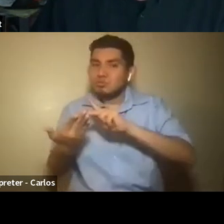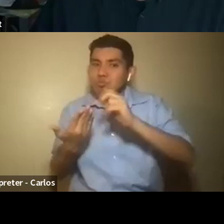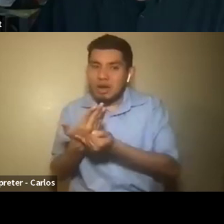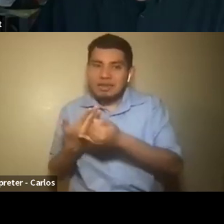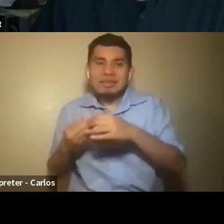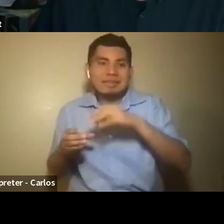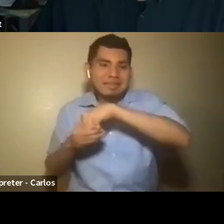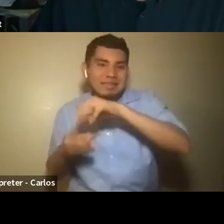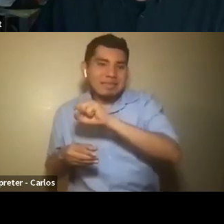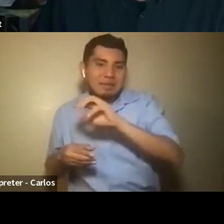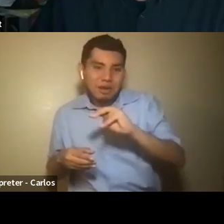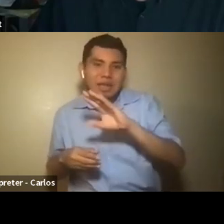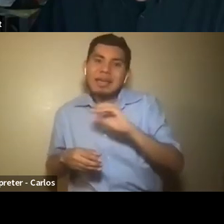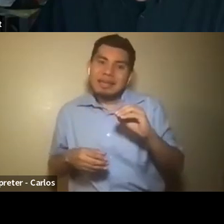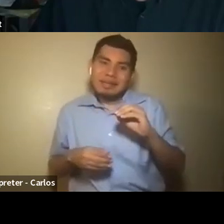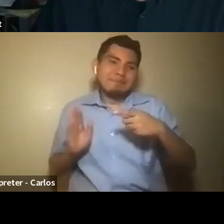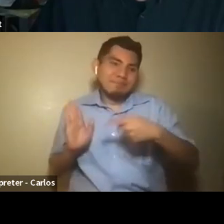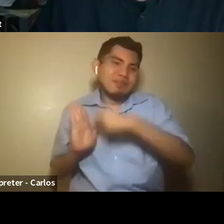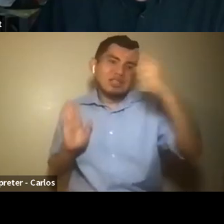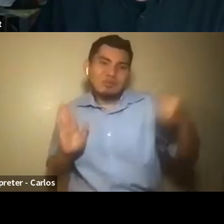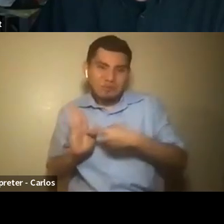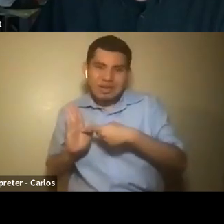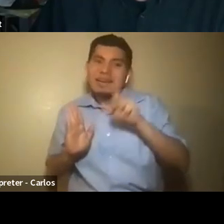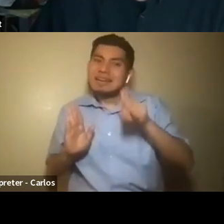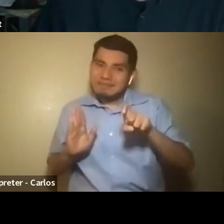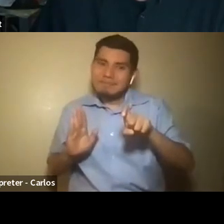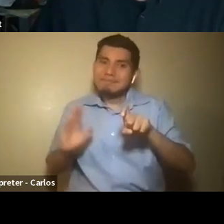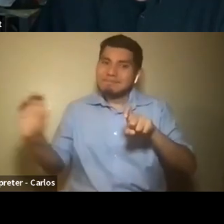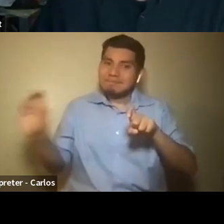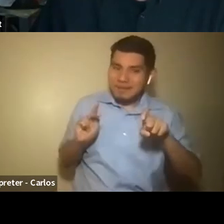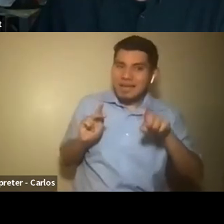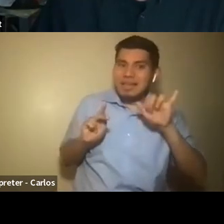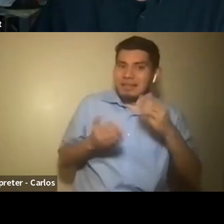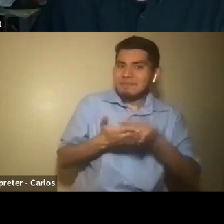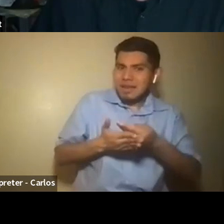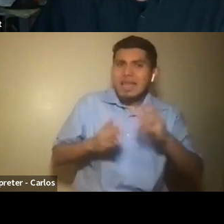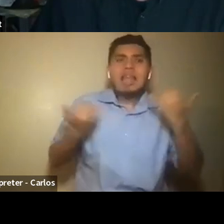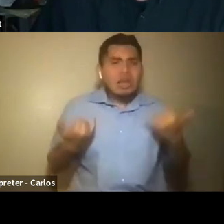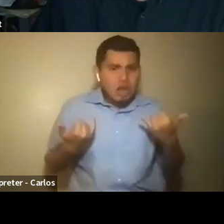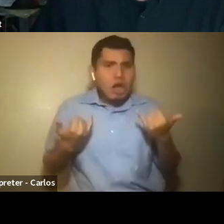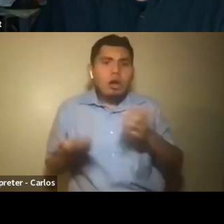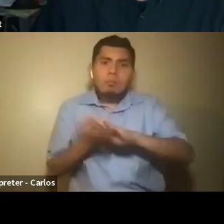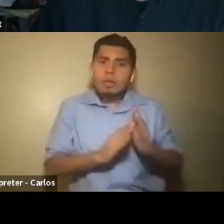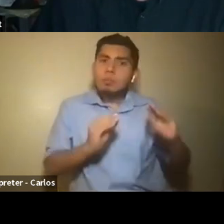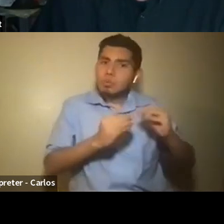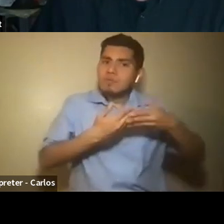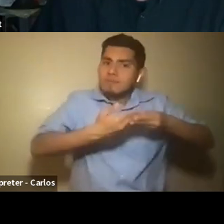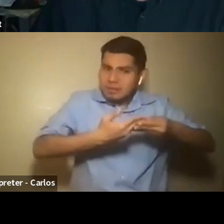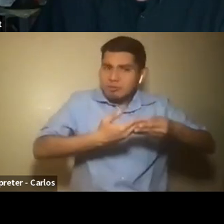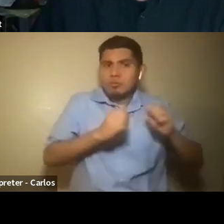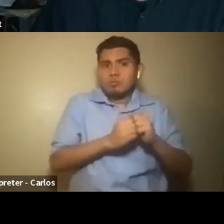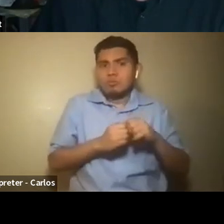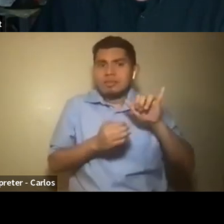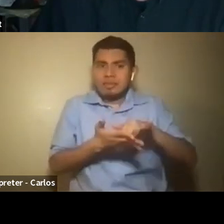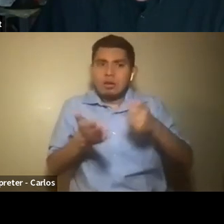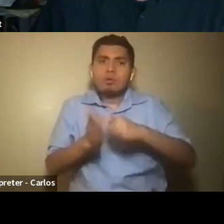And occasionally that funding has had to be returned. In recent years, HUD has started to be much more flexible with this requirement and even waive the